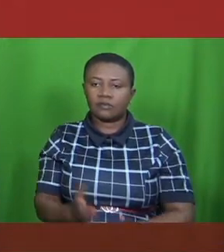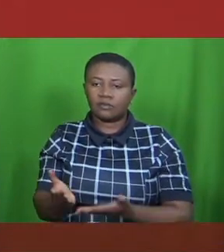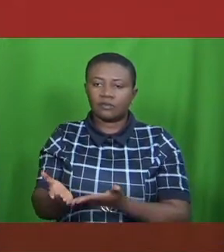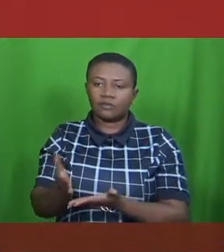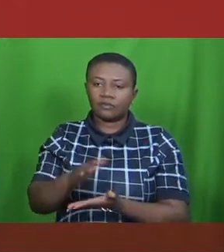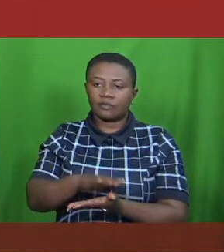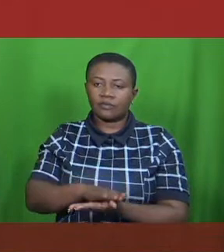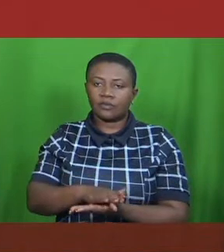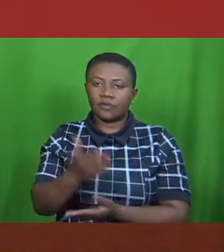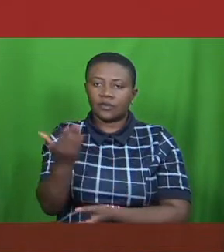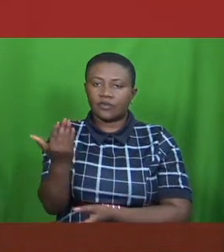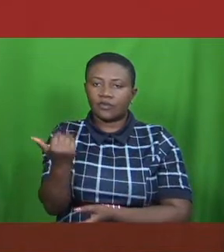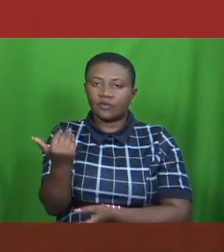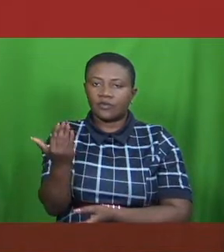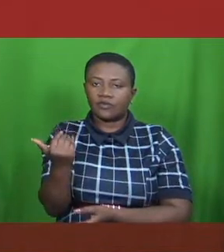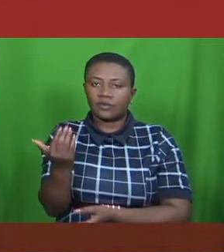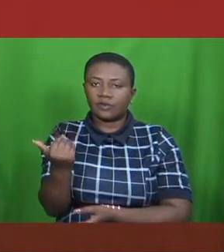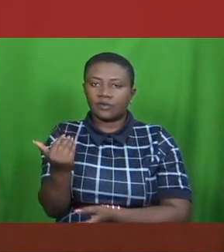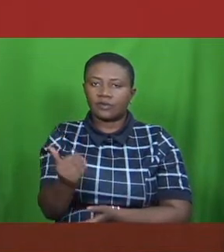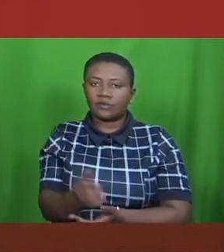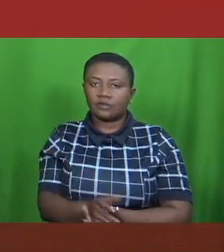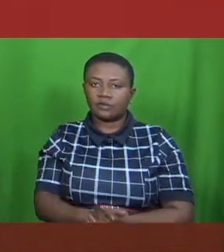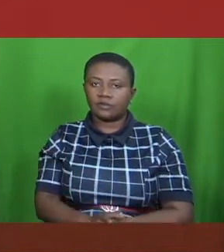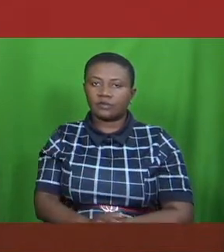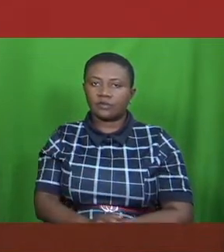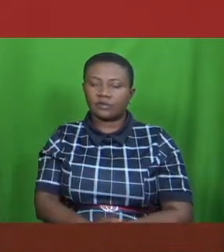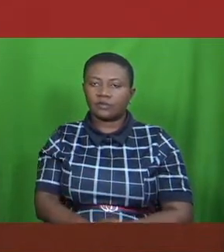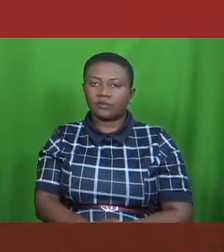Page 15.